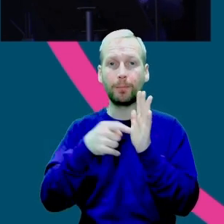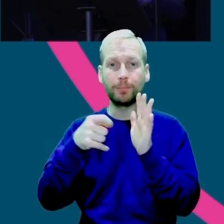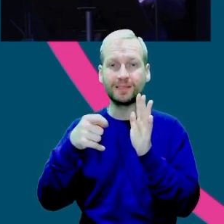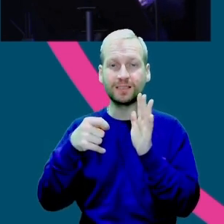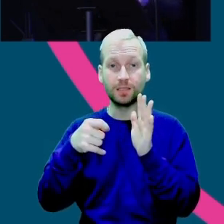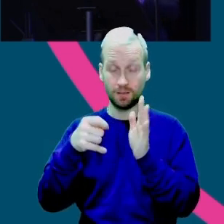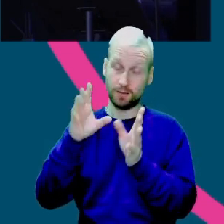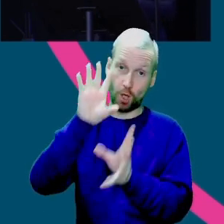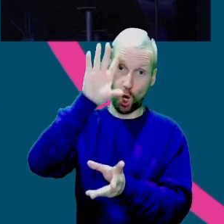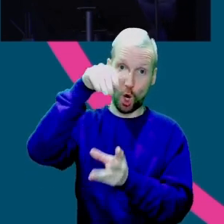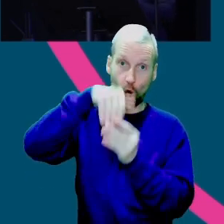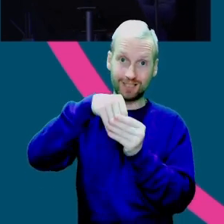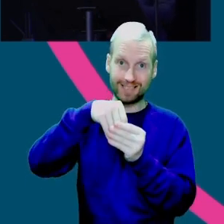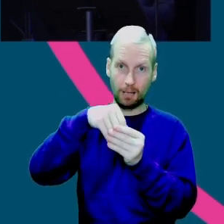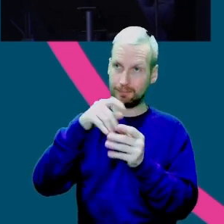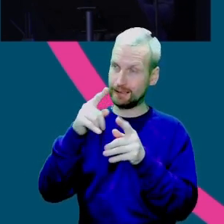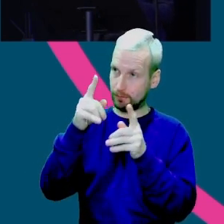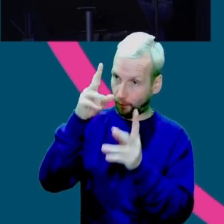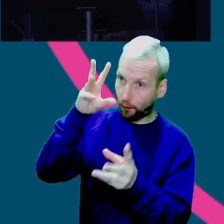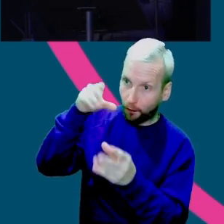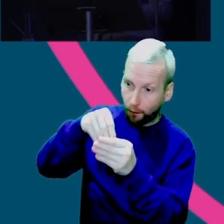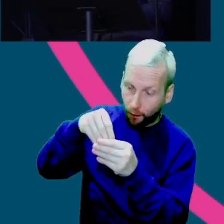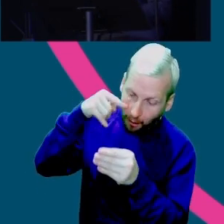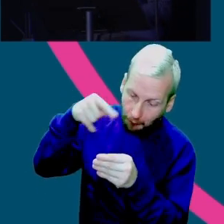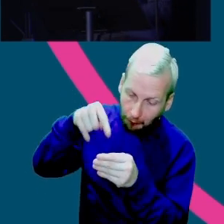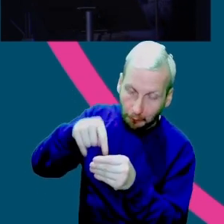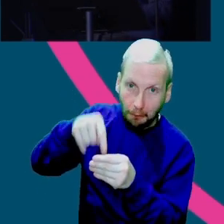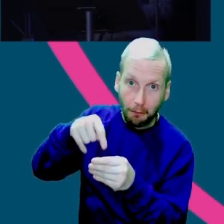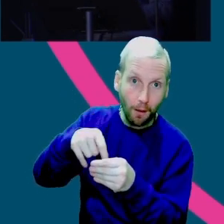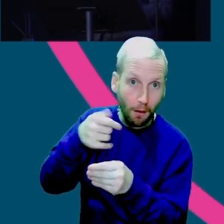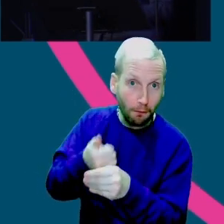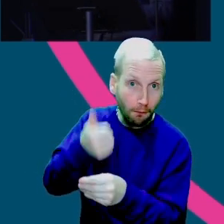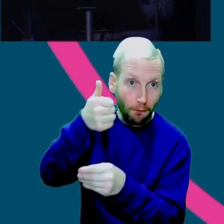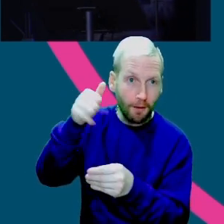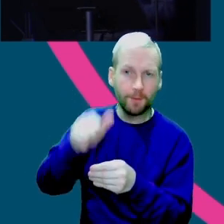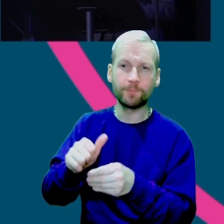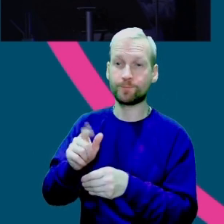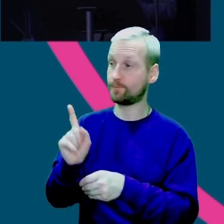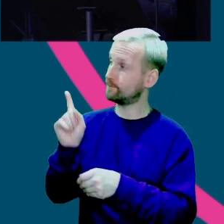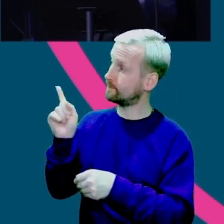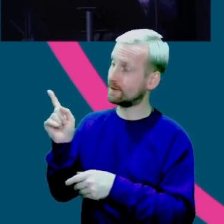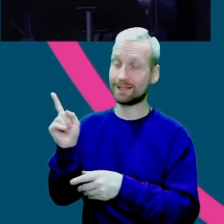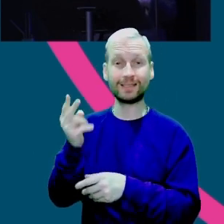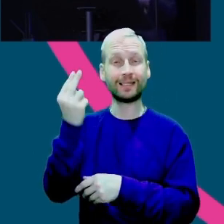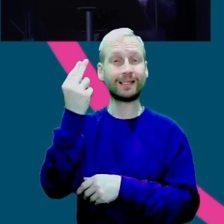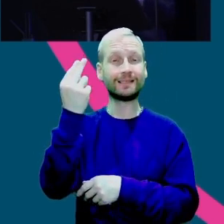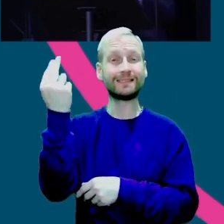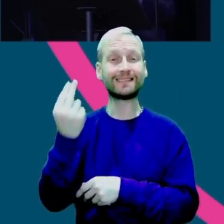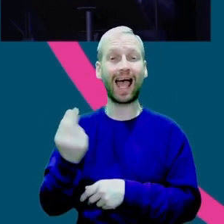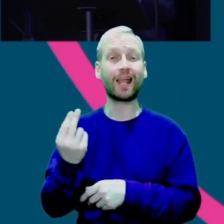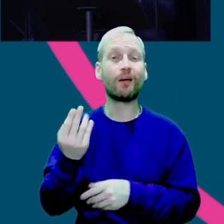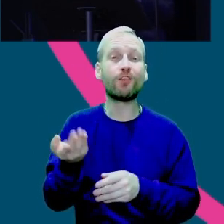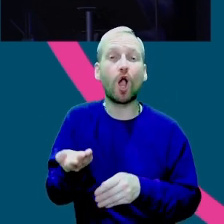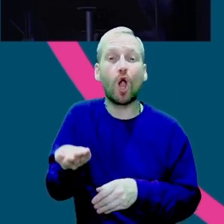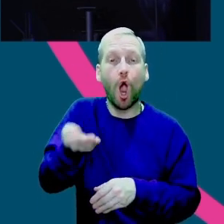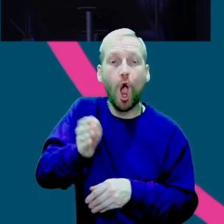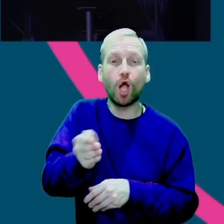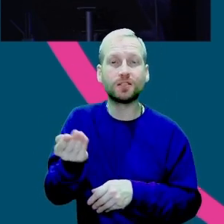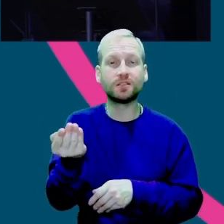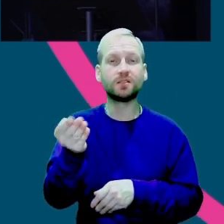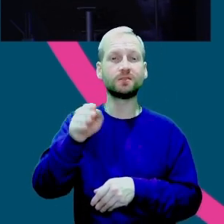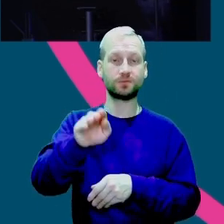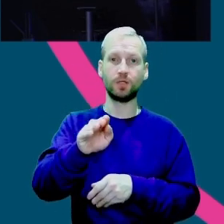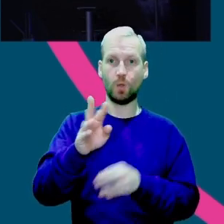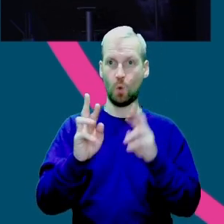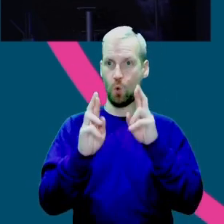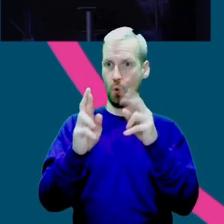And then finally, there's a really nice, on the next page, graphic of the garden design, and we put in an area in there. Obviously,